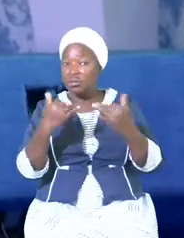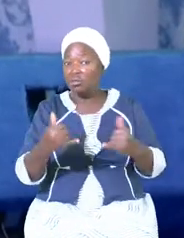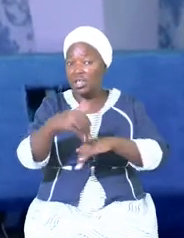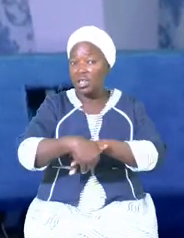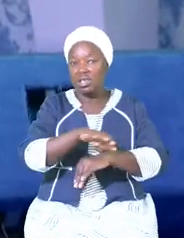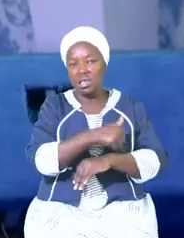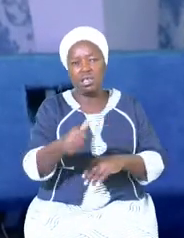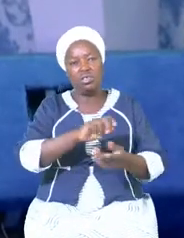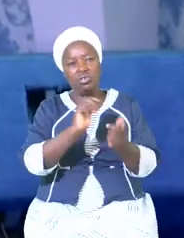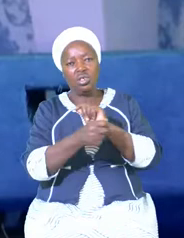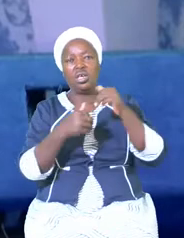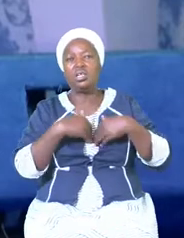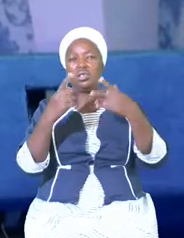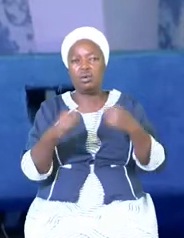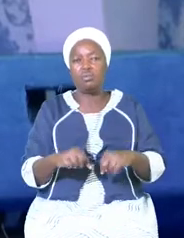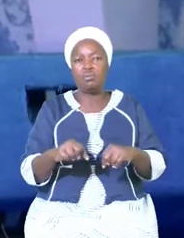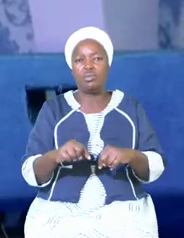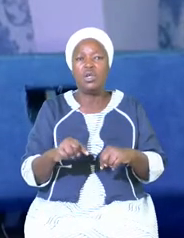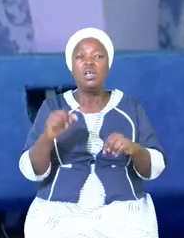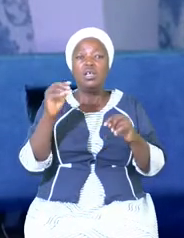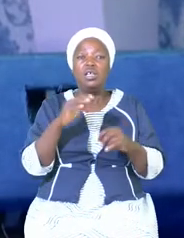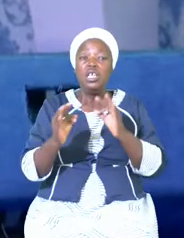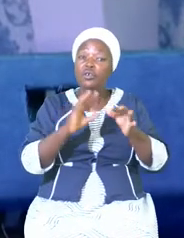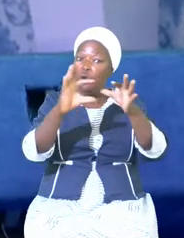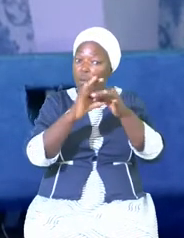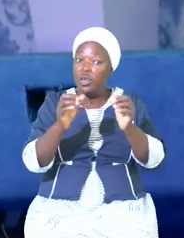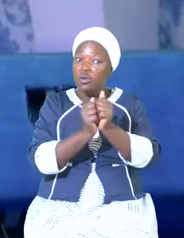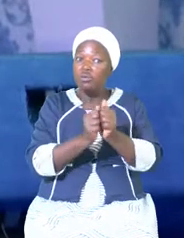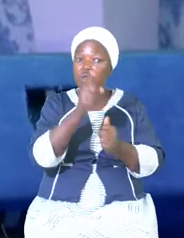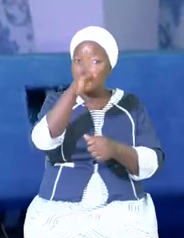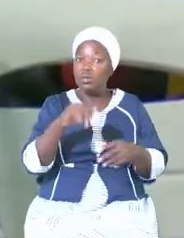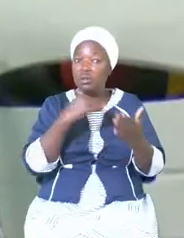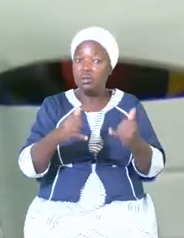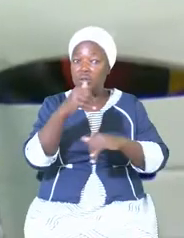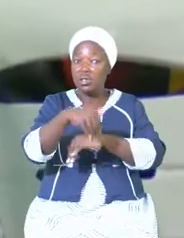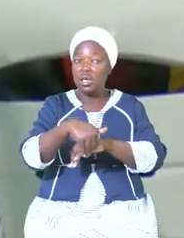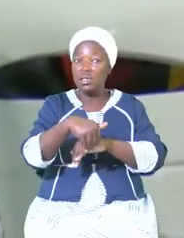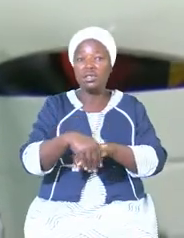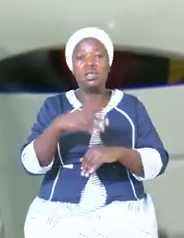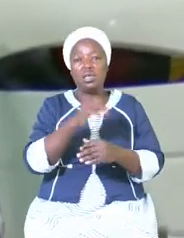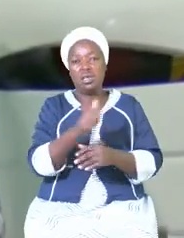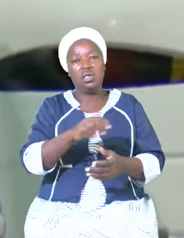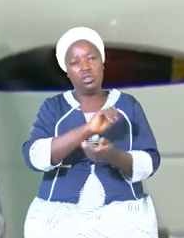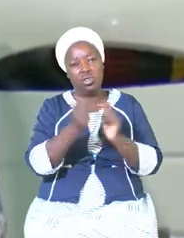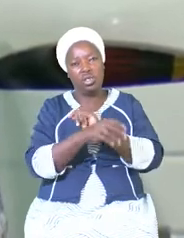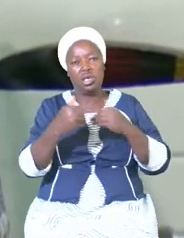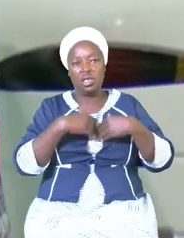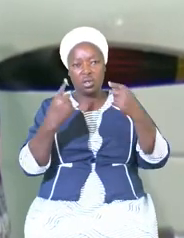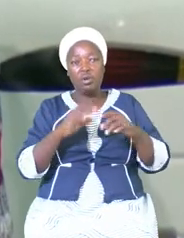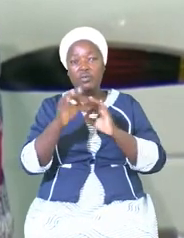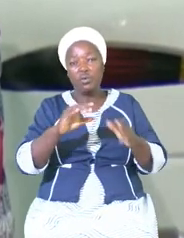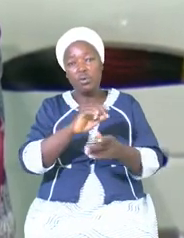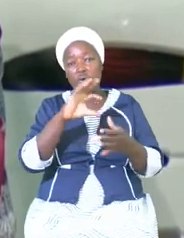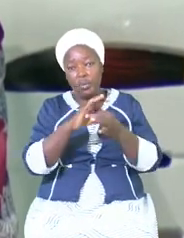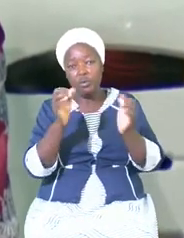come. If you cooperate with God tonight, a change has come. If you cooperate with the Almighty